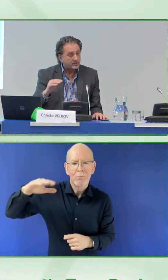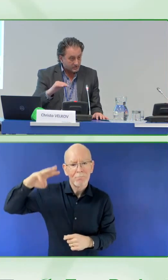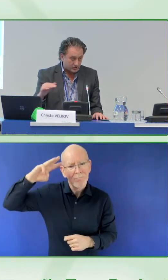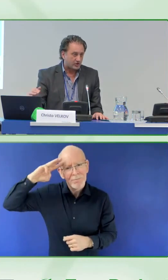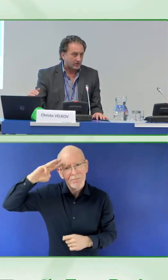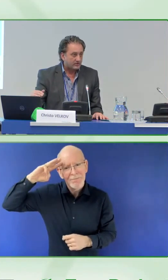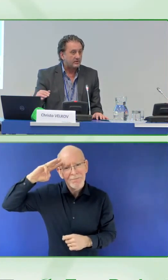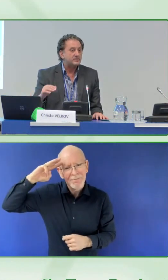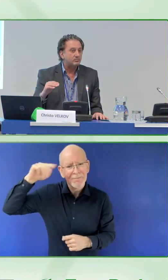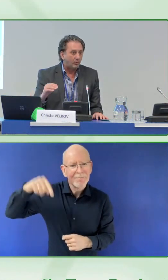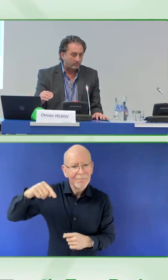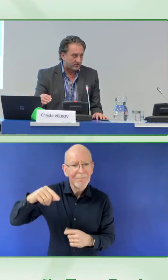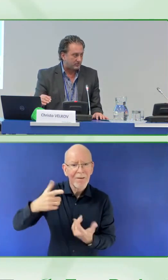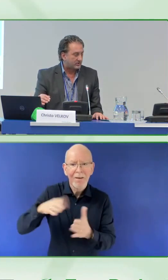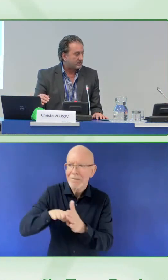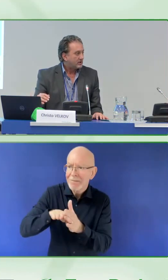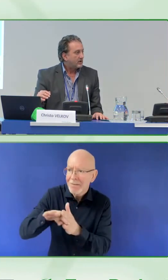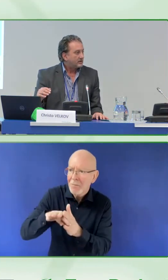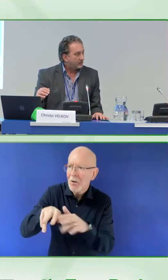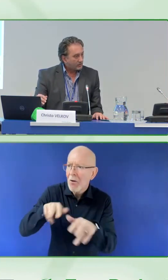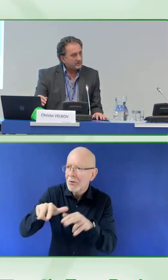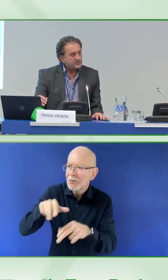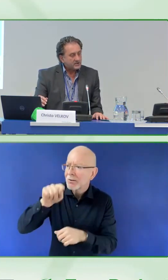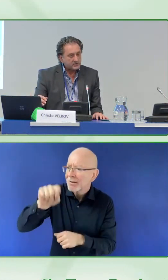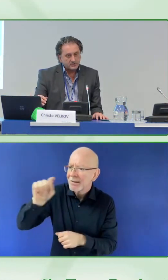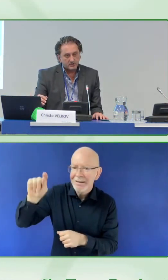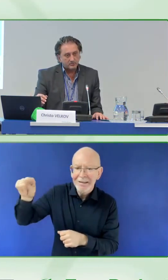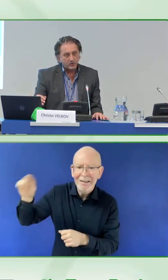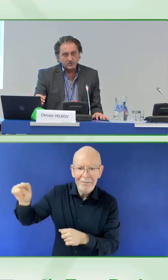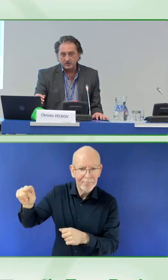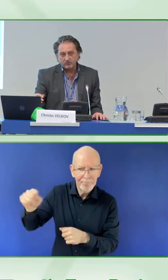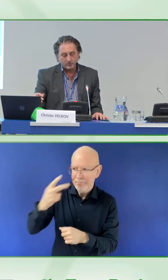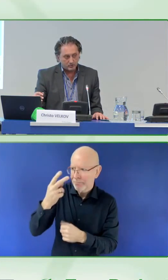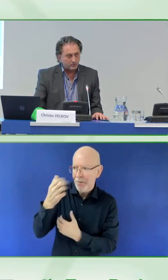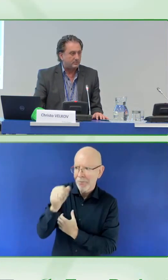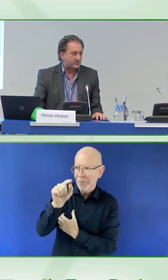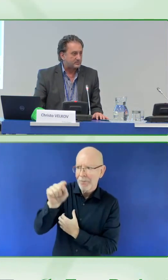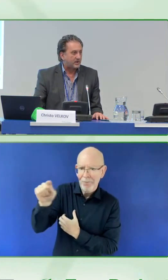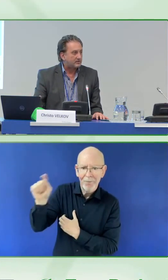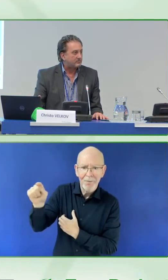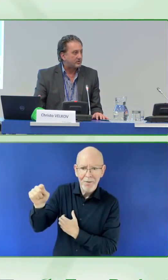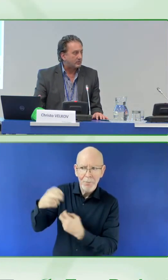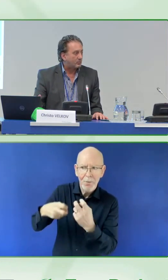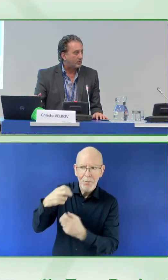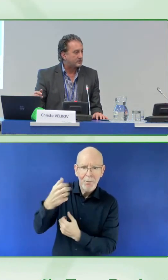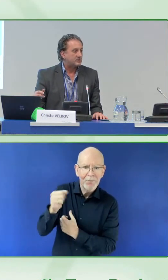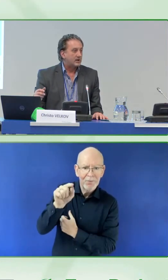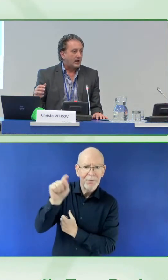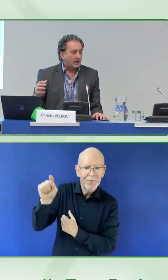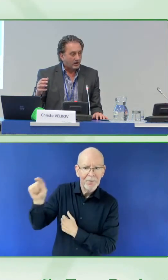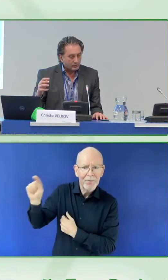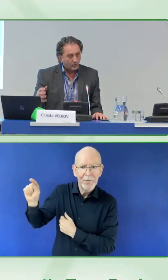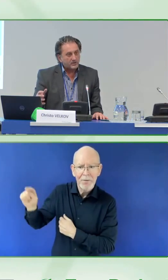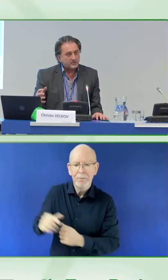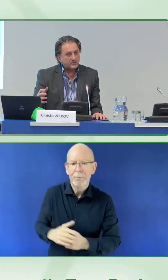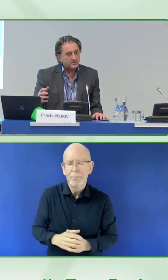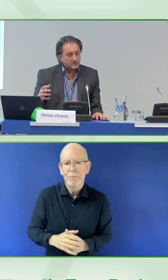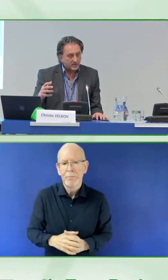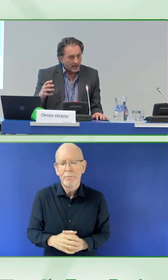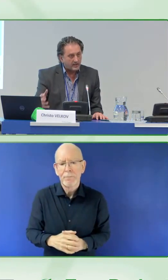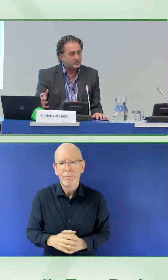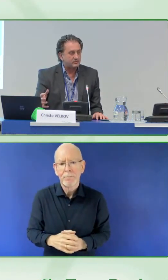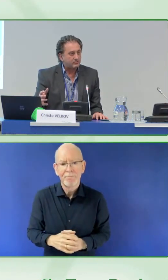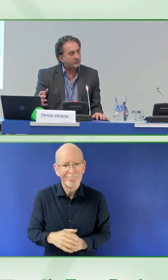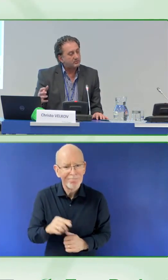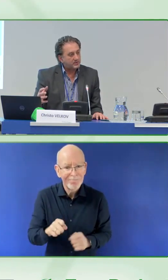journey, and it's a journey. There is more maturity. Now organizations are approaching it from a duty perspective, you know, what an